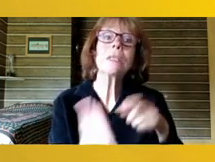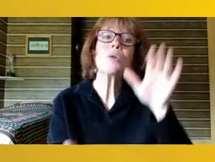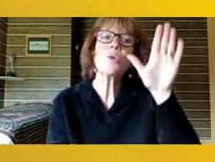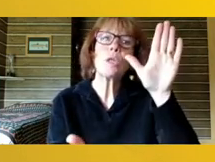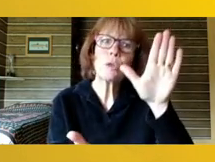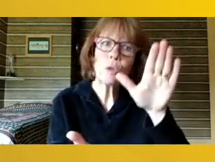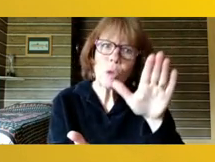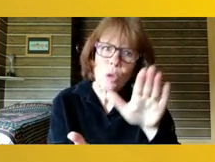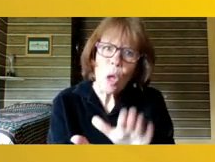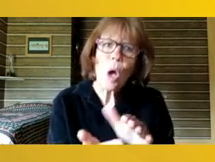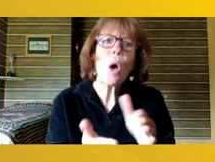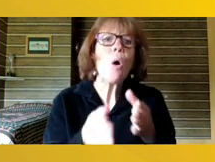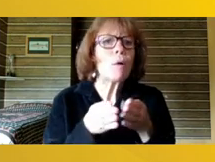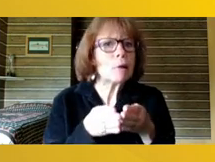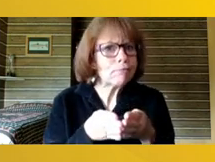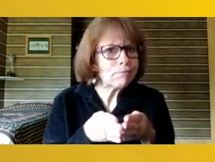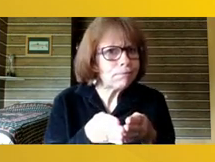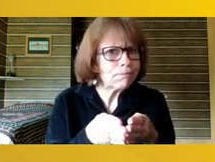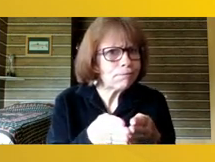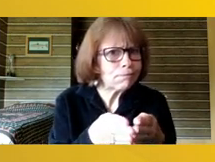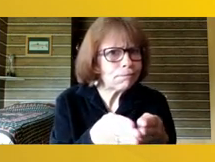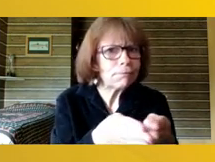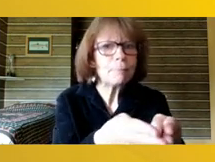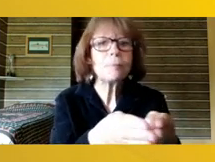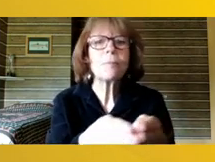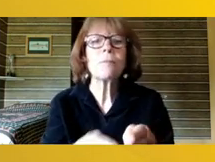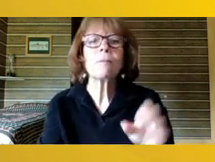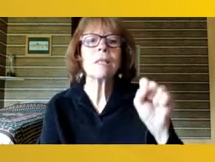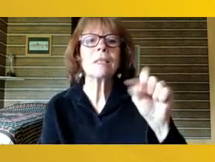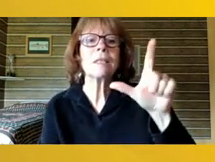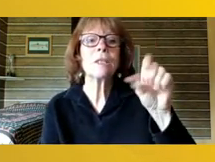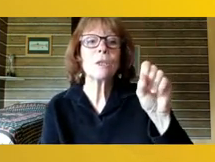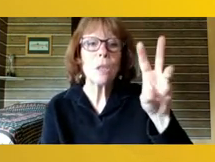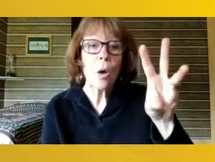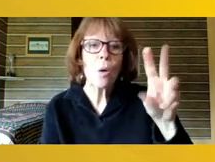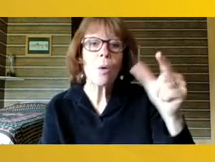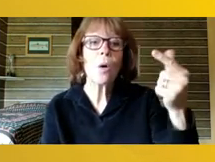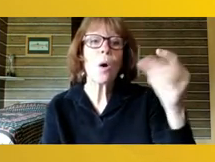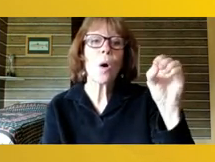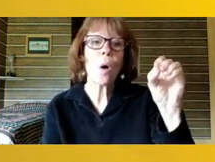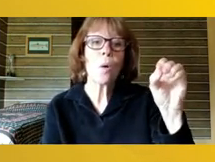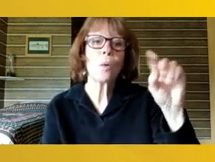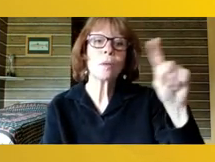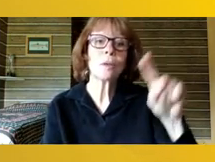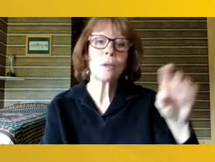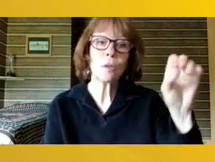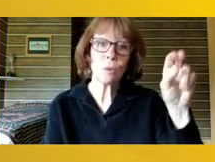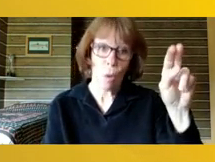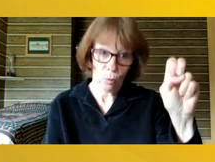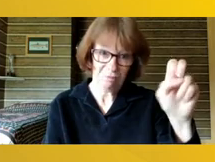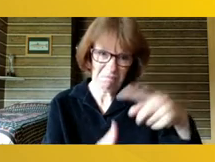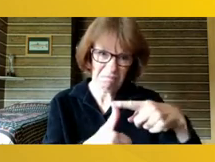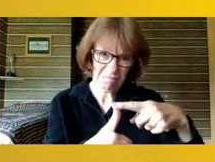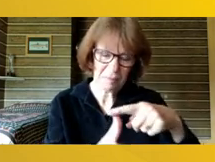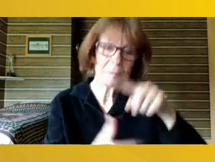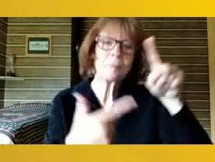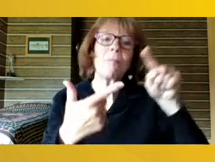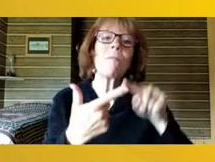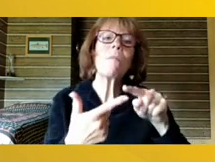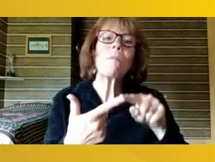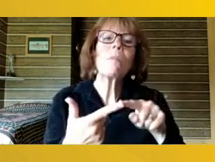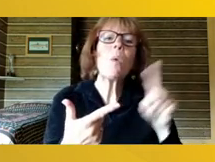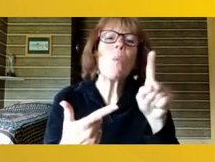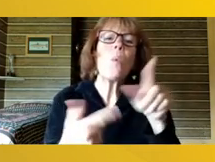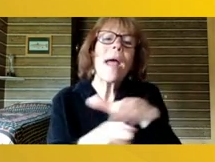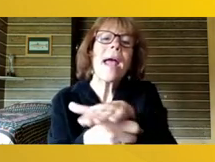going to call this slow go zones. Second, they read about creating areas where